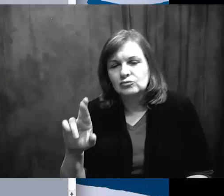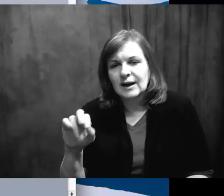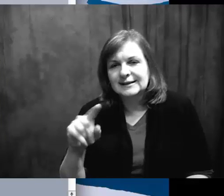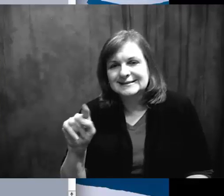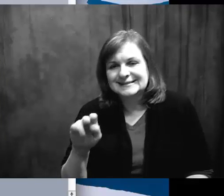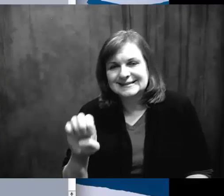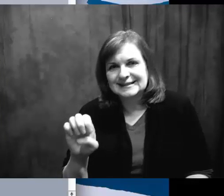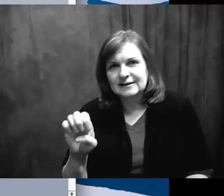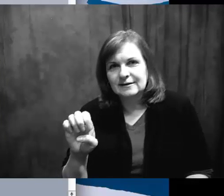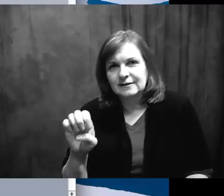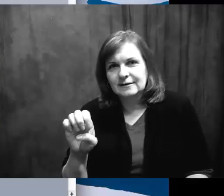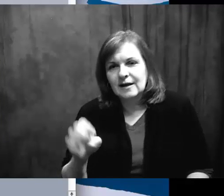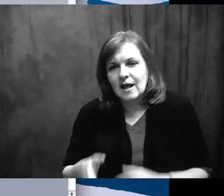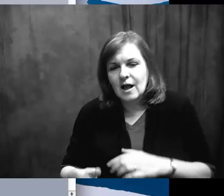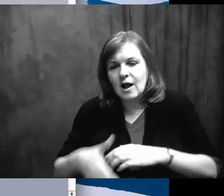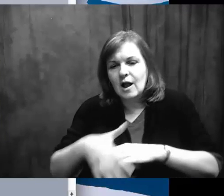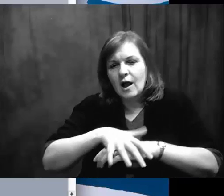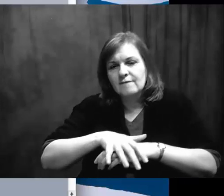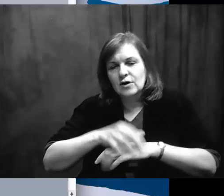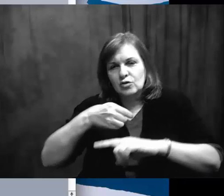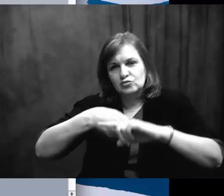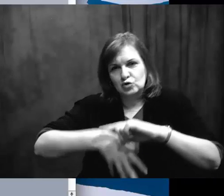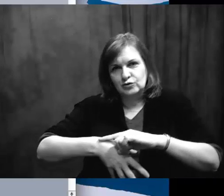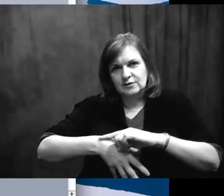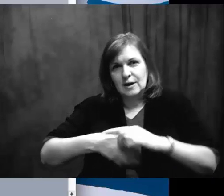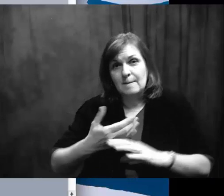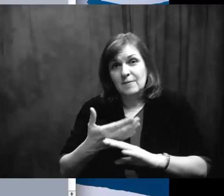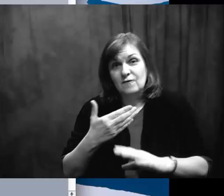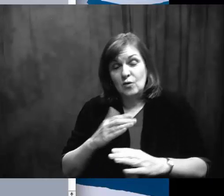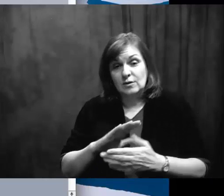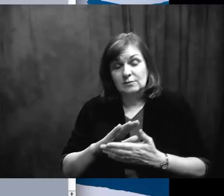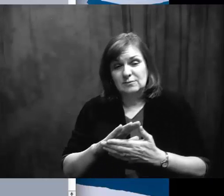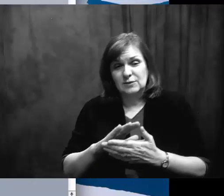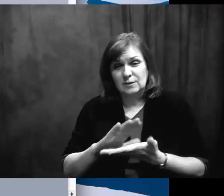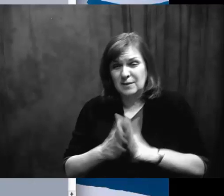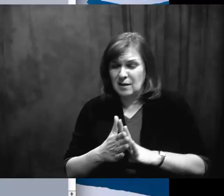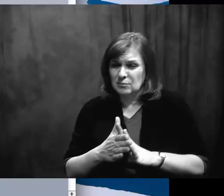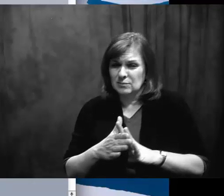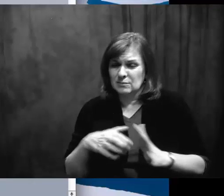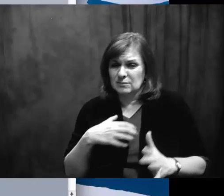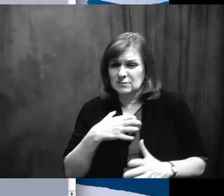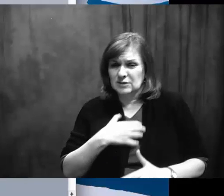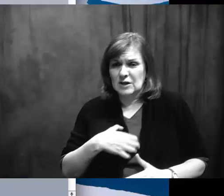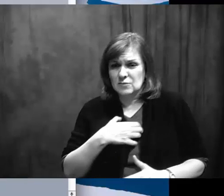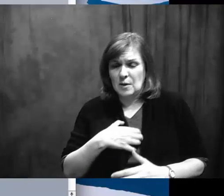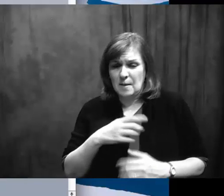actually a fungus that cover the roots of plants. Before you get too worked up,